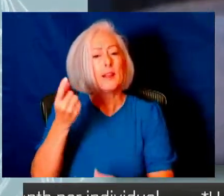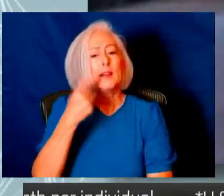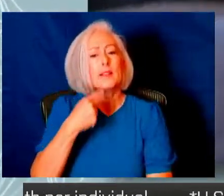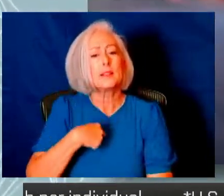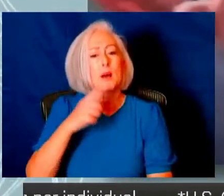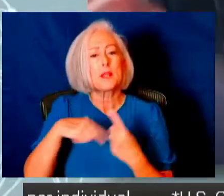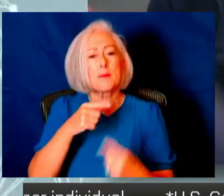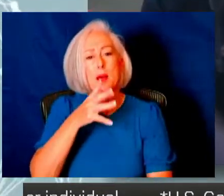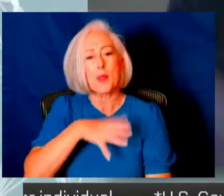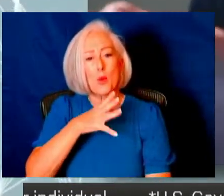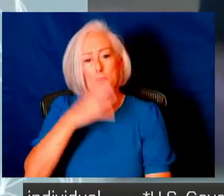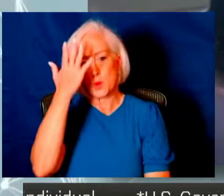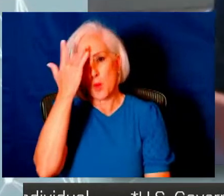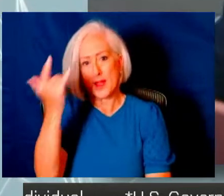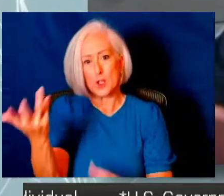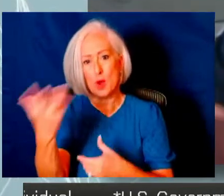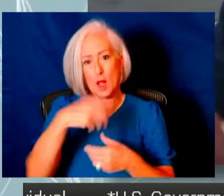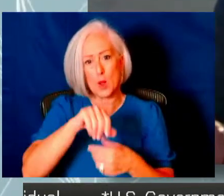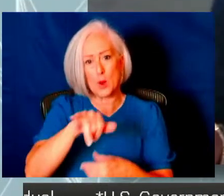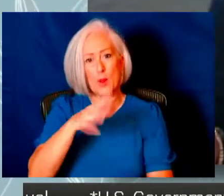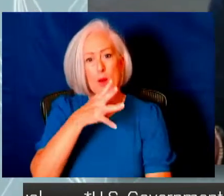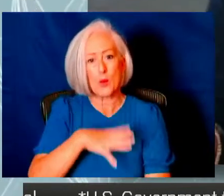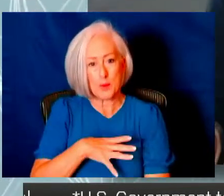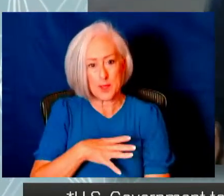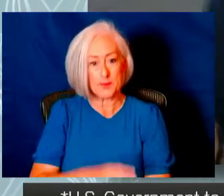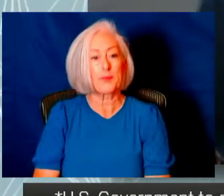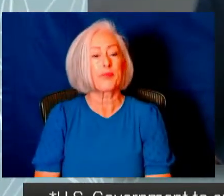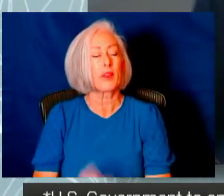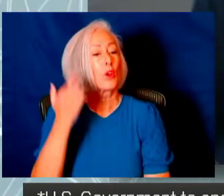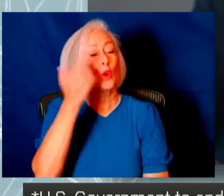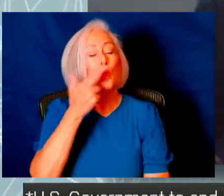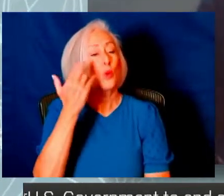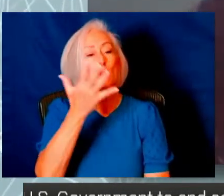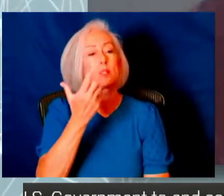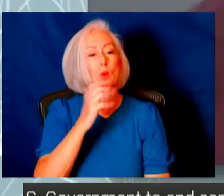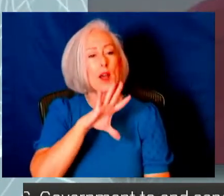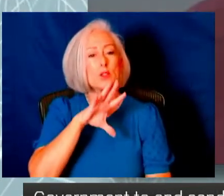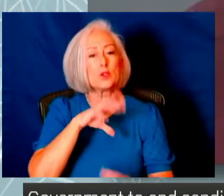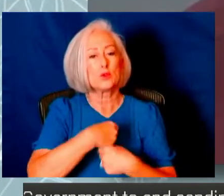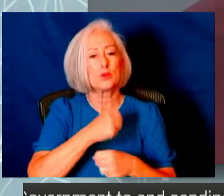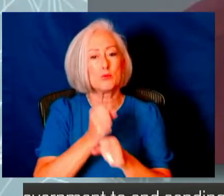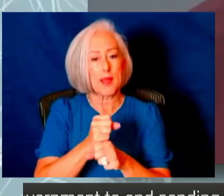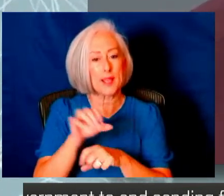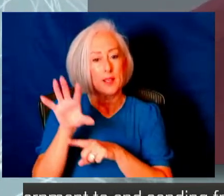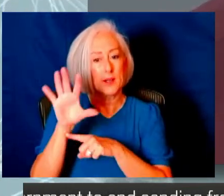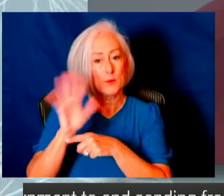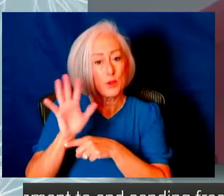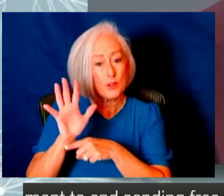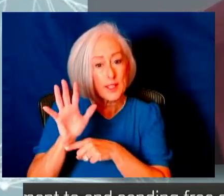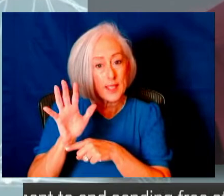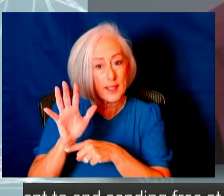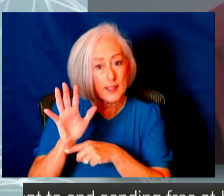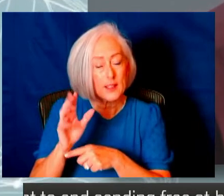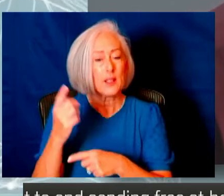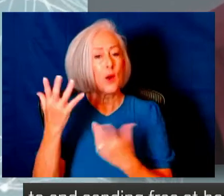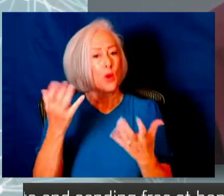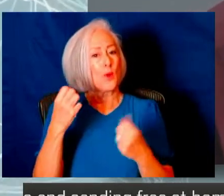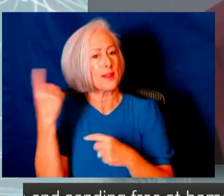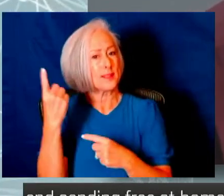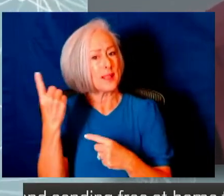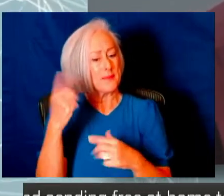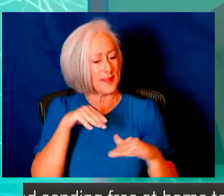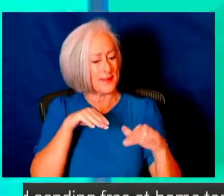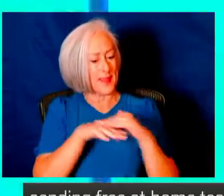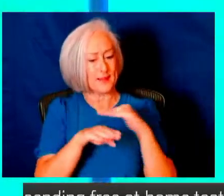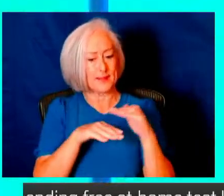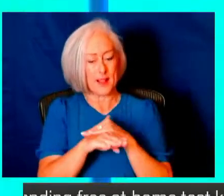her. so the reason we wanted to create a documentary is that we wanted to create something that was really accessible to everyone